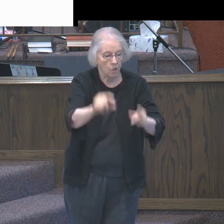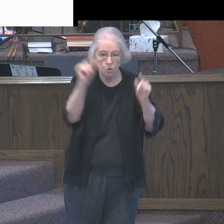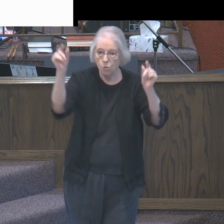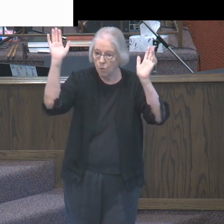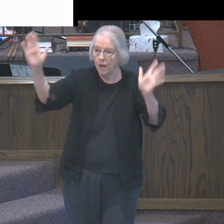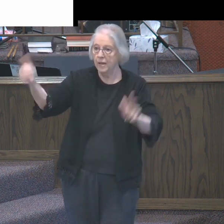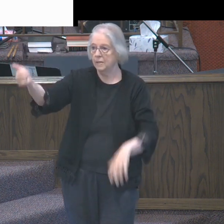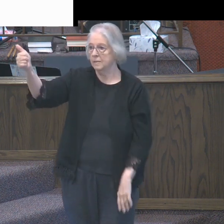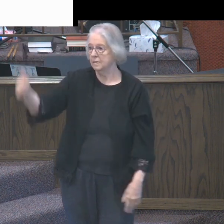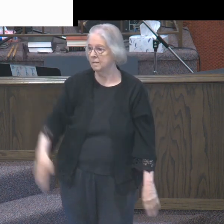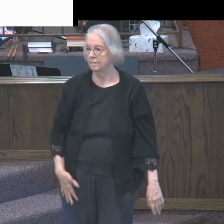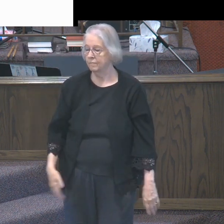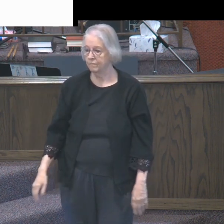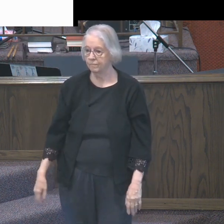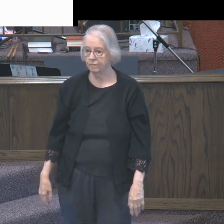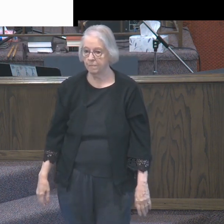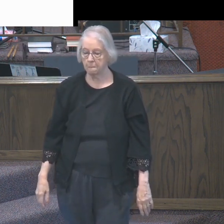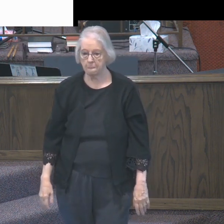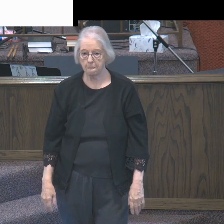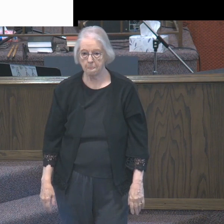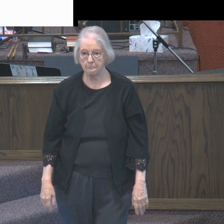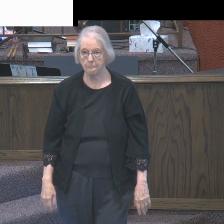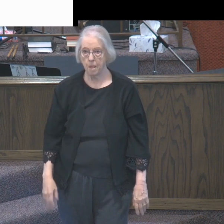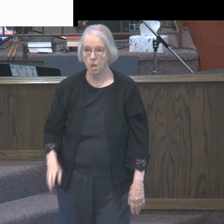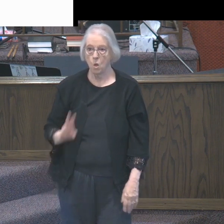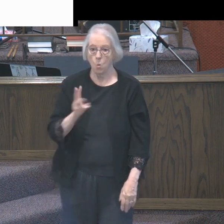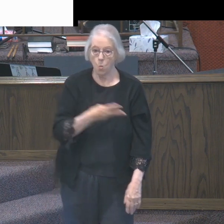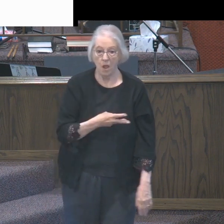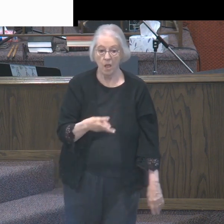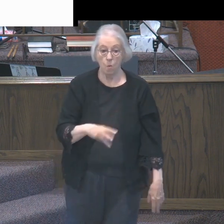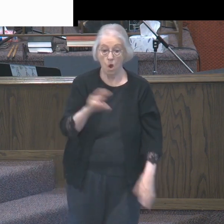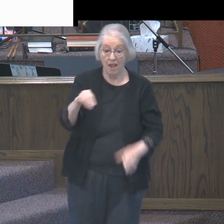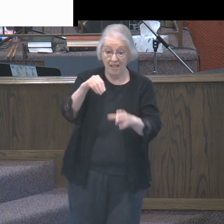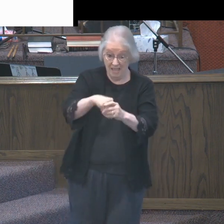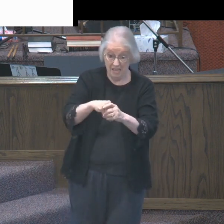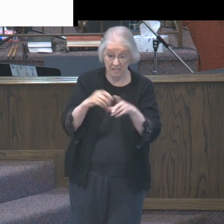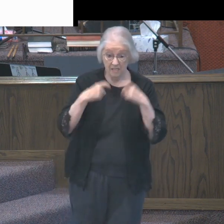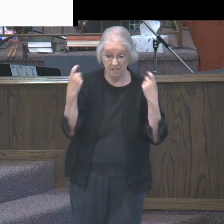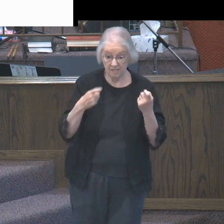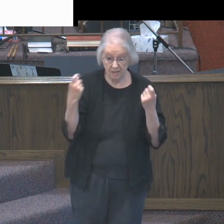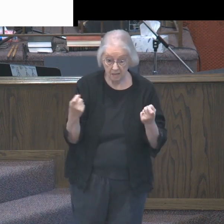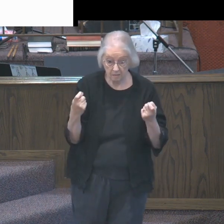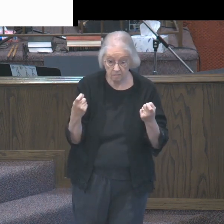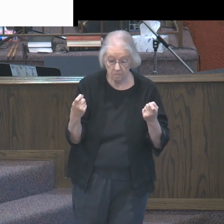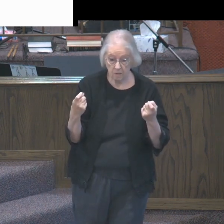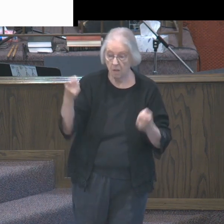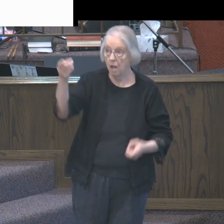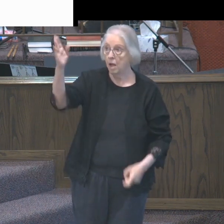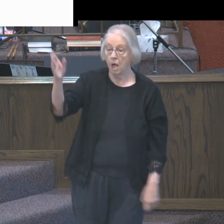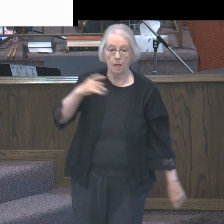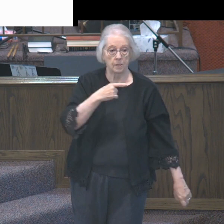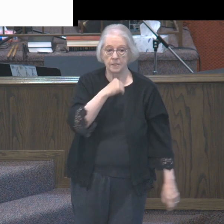dead in our transgressions and sins. But God, there's those words again. He made